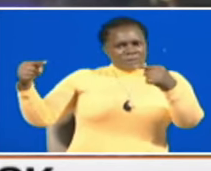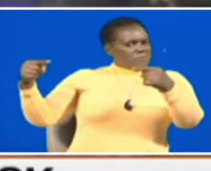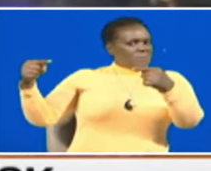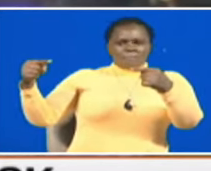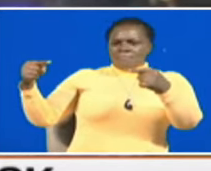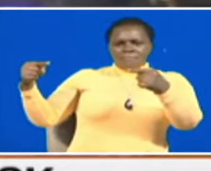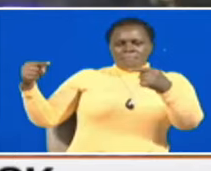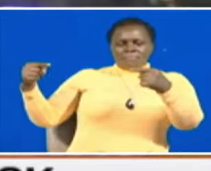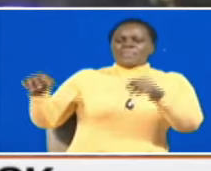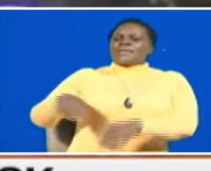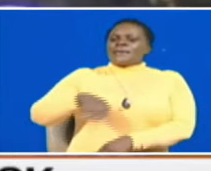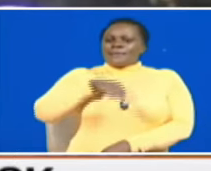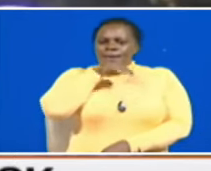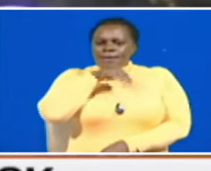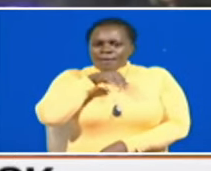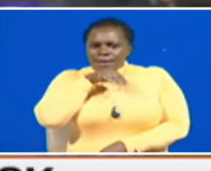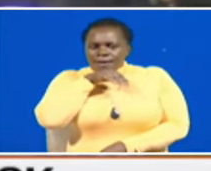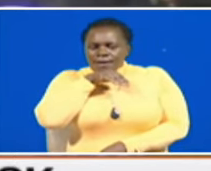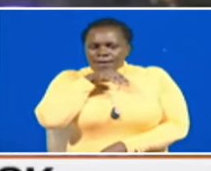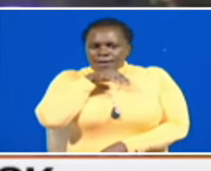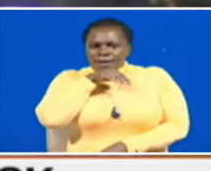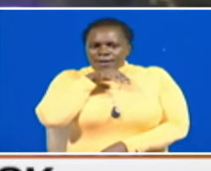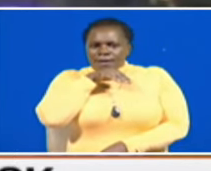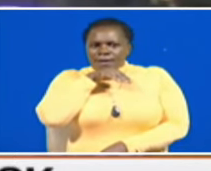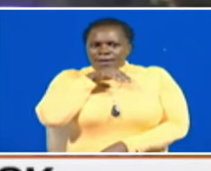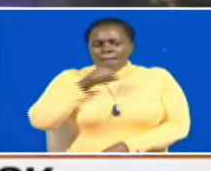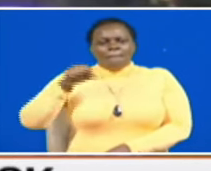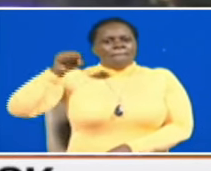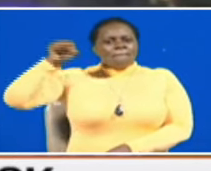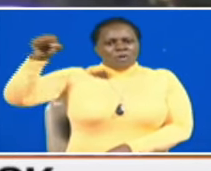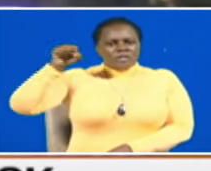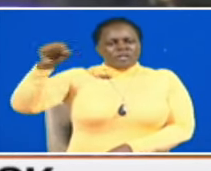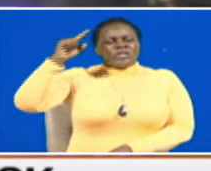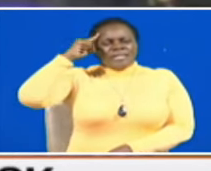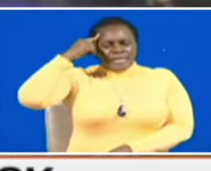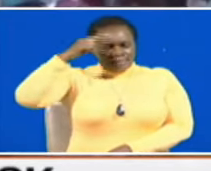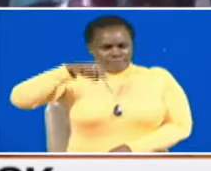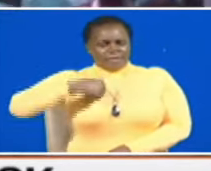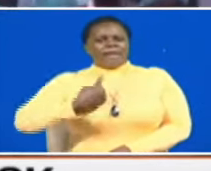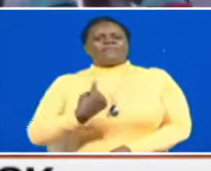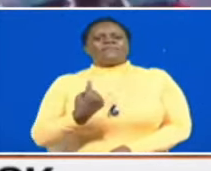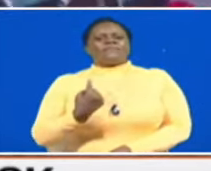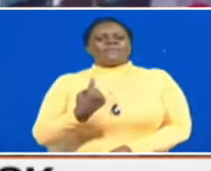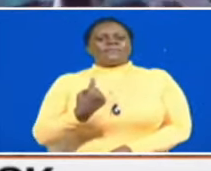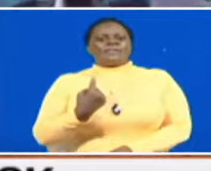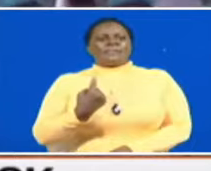opposition. Raila is a politician who thinks for himself.